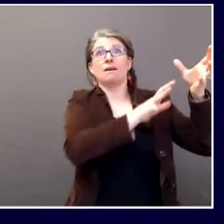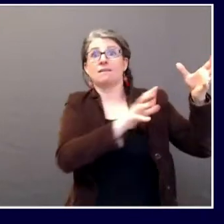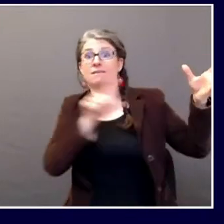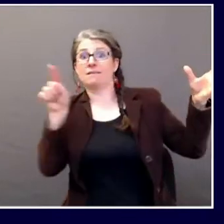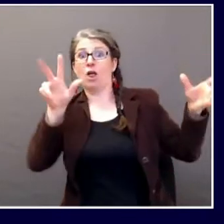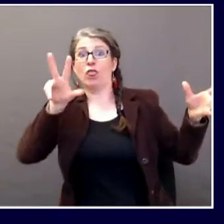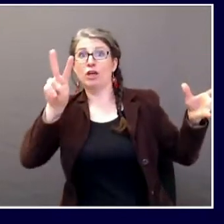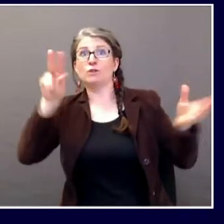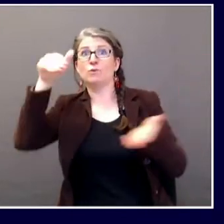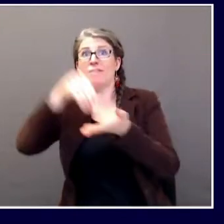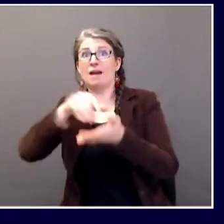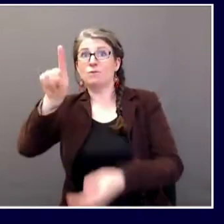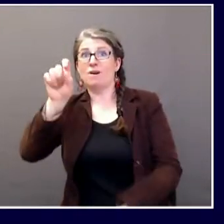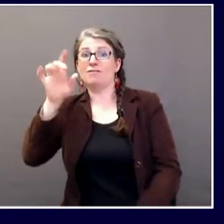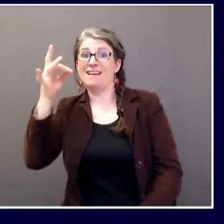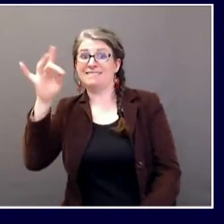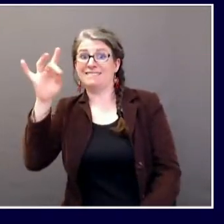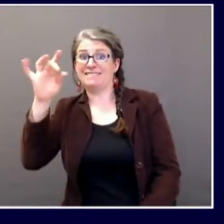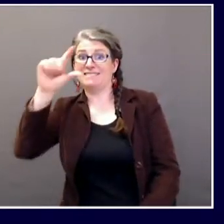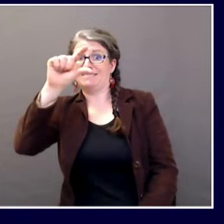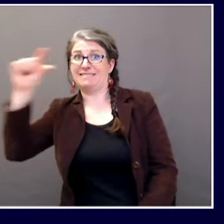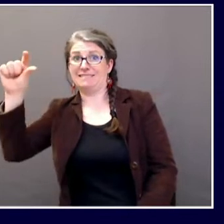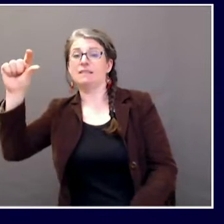32,118 are confirmed cases,